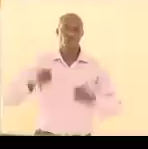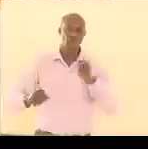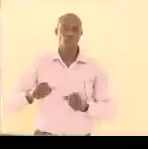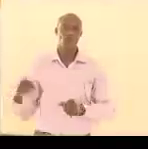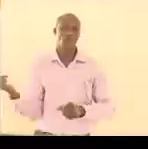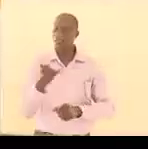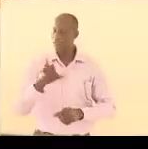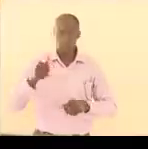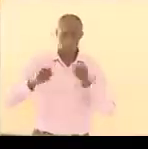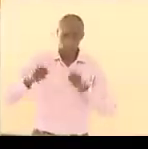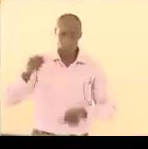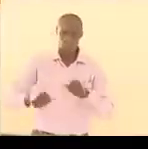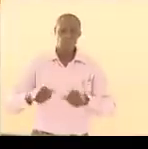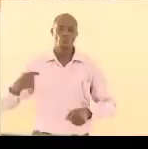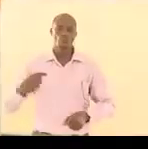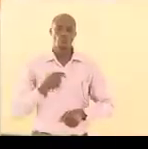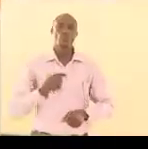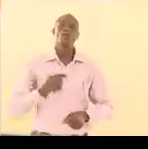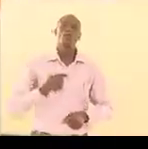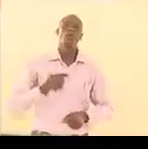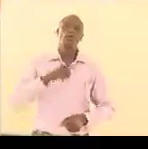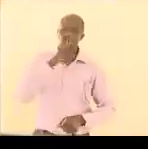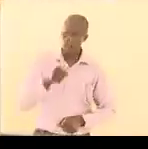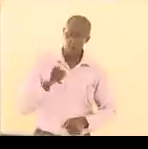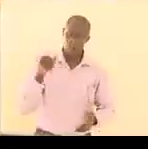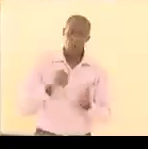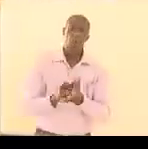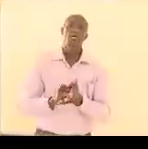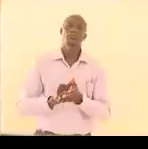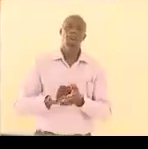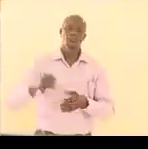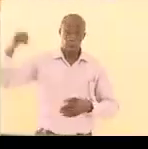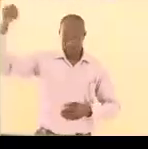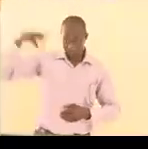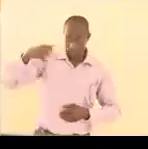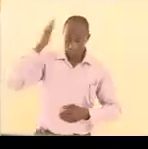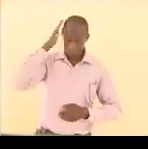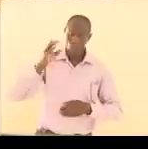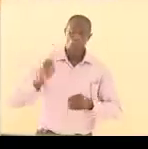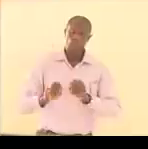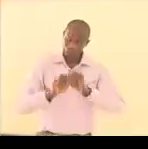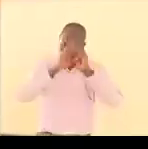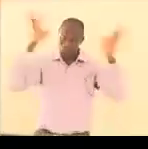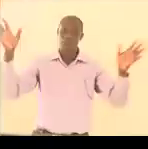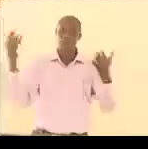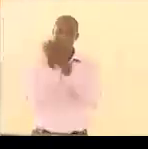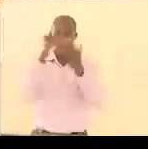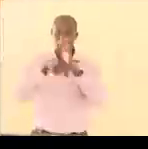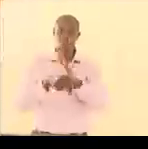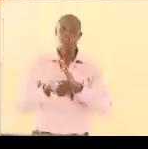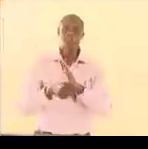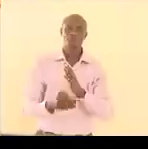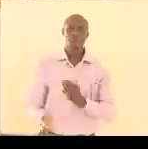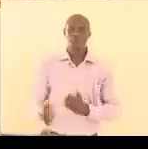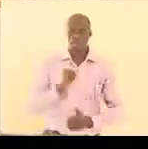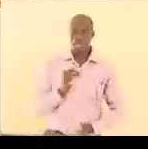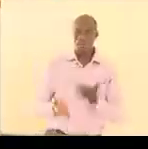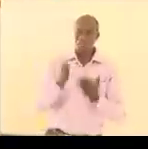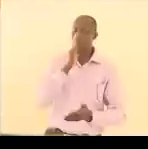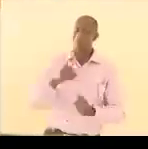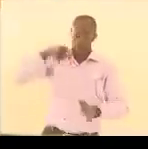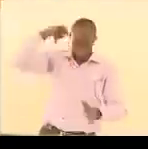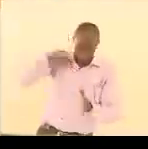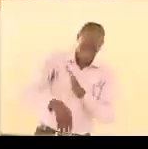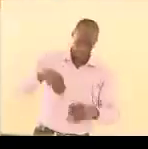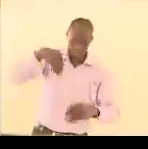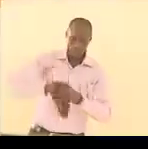doubt, any shadow of doubt, we are convinced that light will outshine darkness. So I may be deep